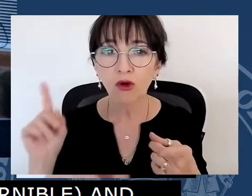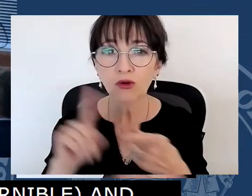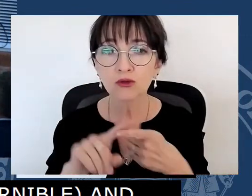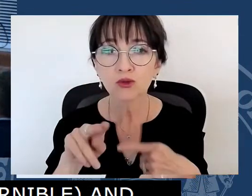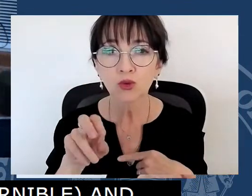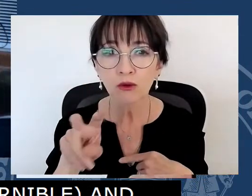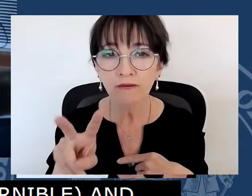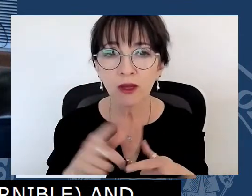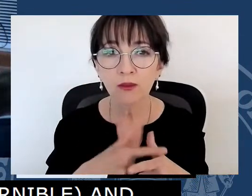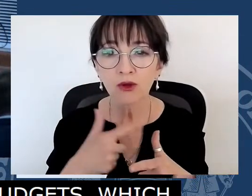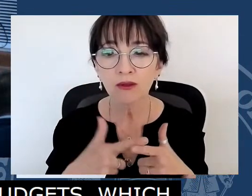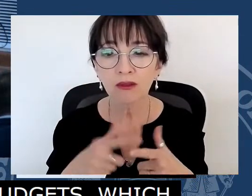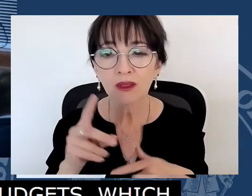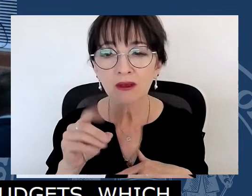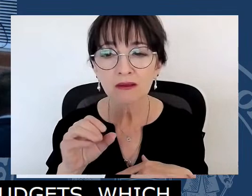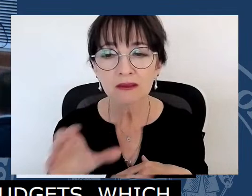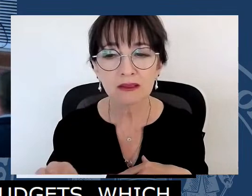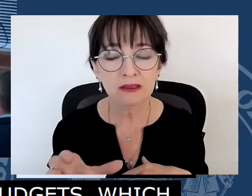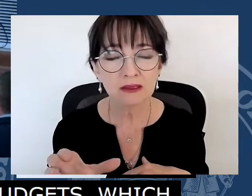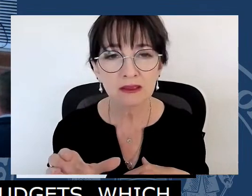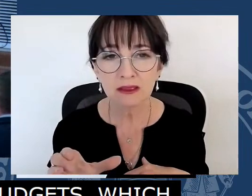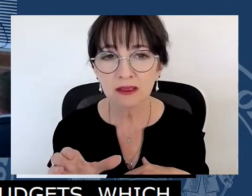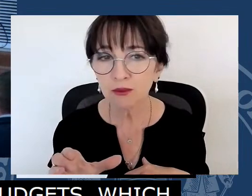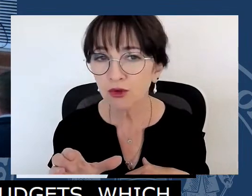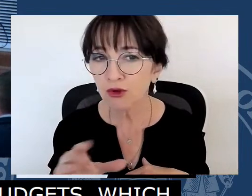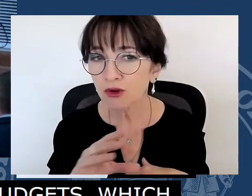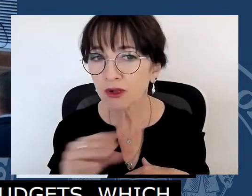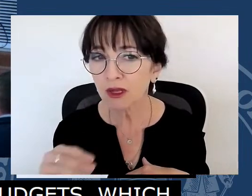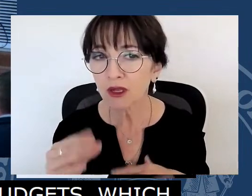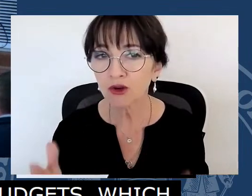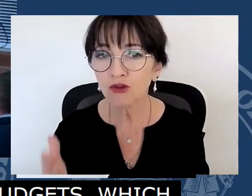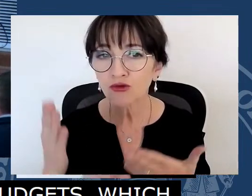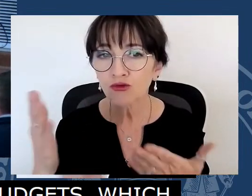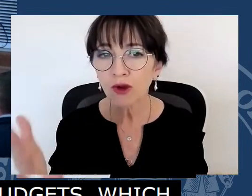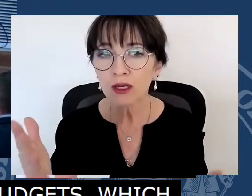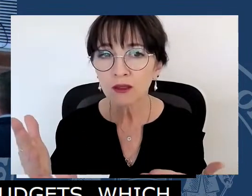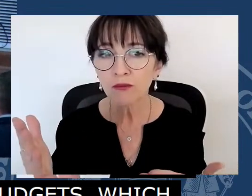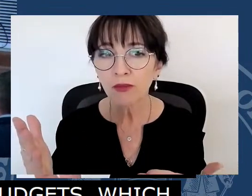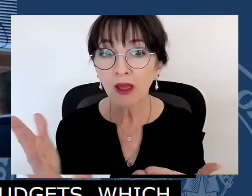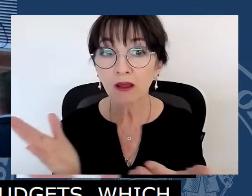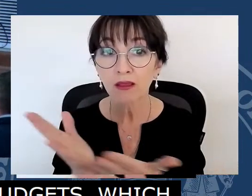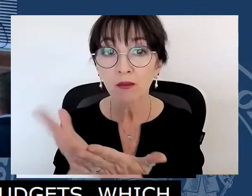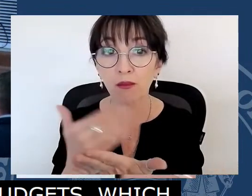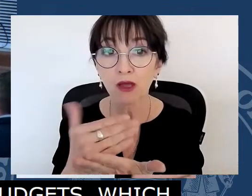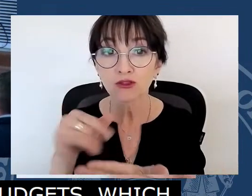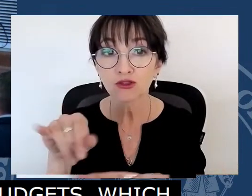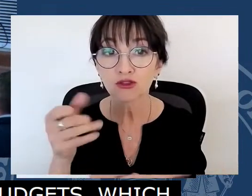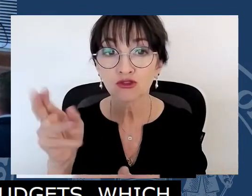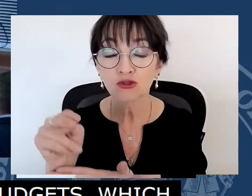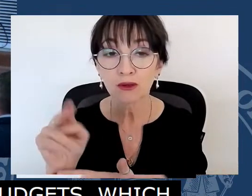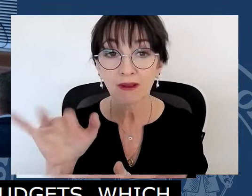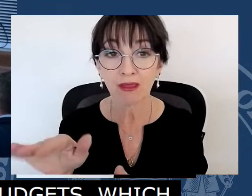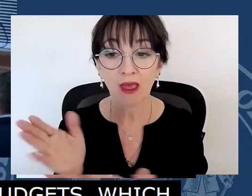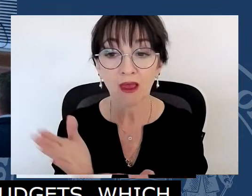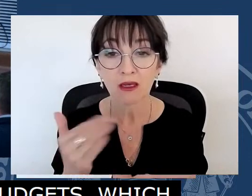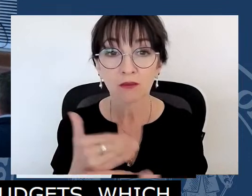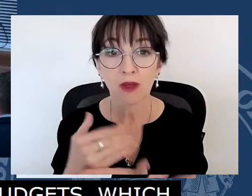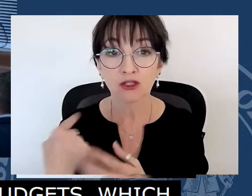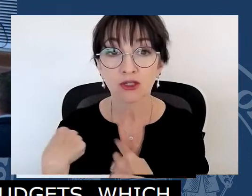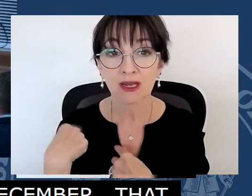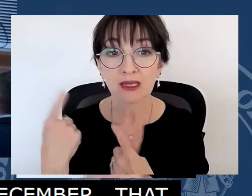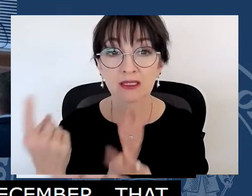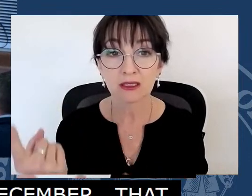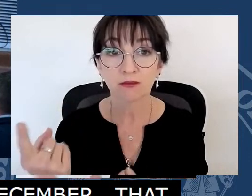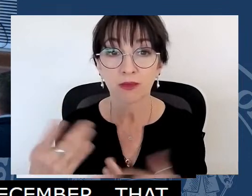December, and then we propose our recommended budget in January. That budget has been made public, and